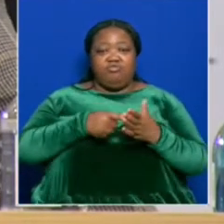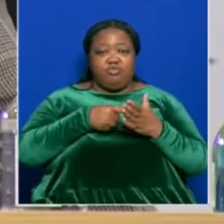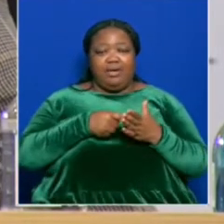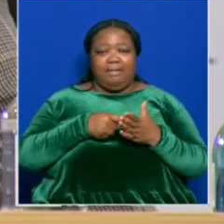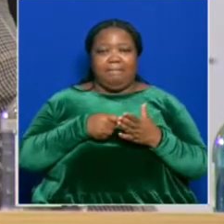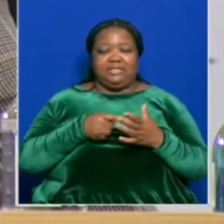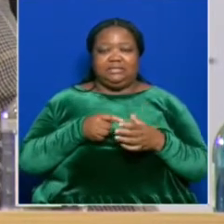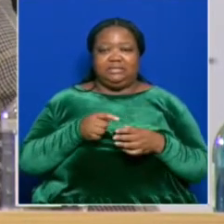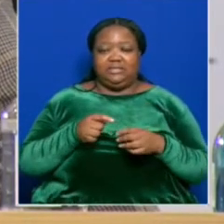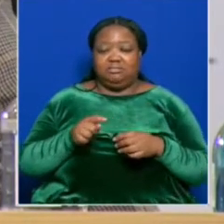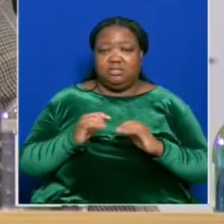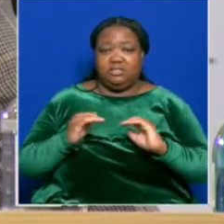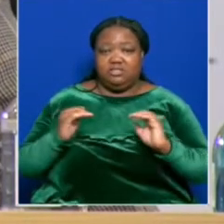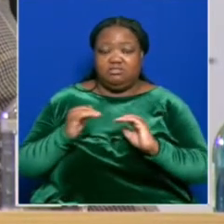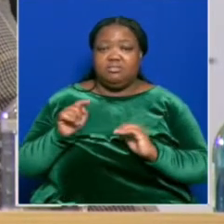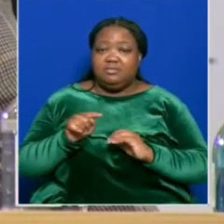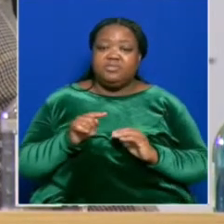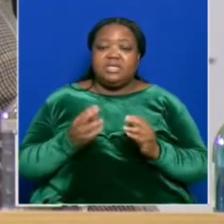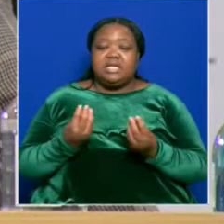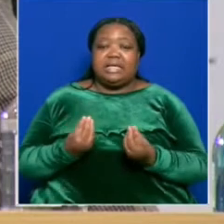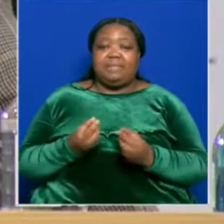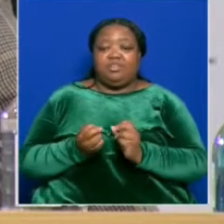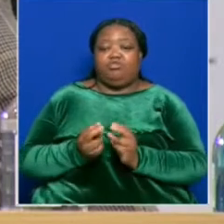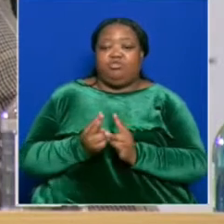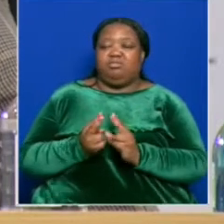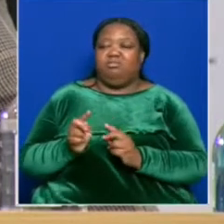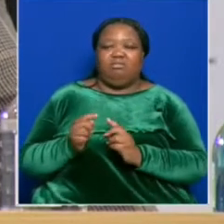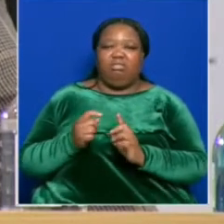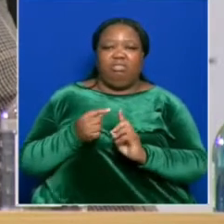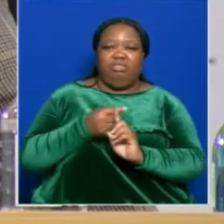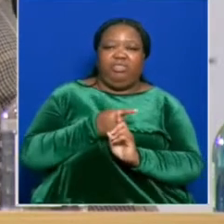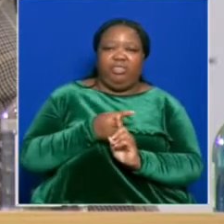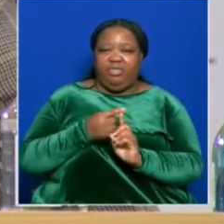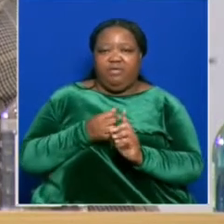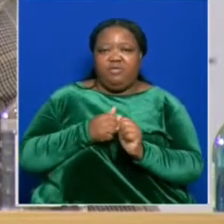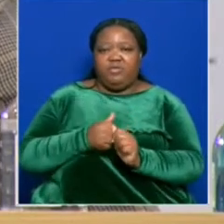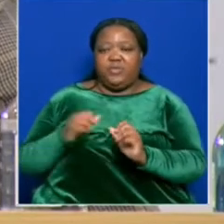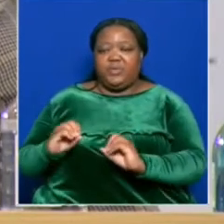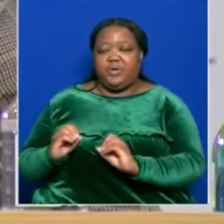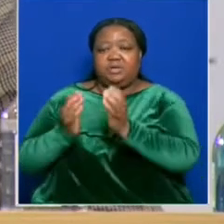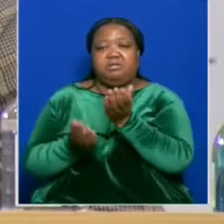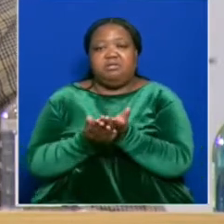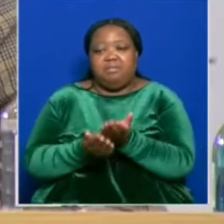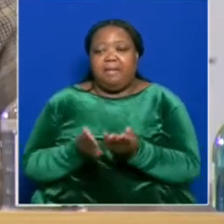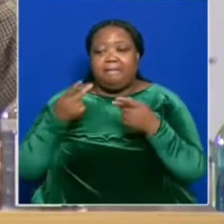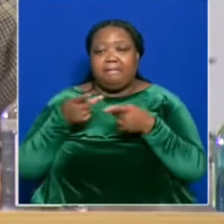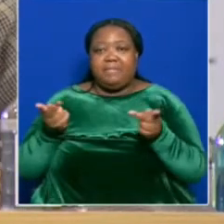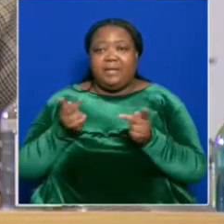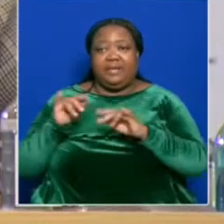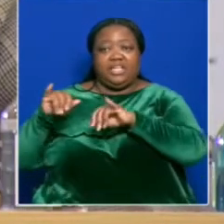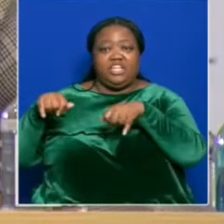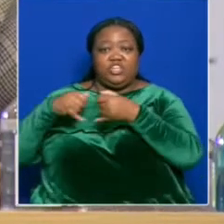argument's sake, bidder number 12 is not compliant, meaning they did not attach public liability insurance review. They cannot move over to the